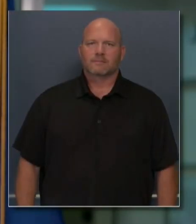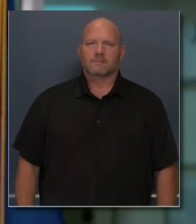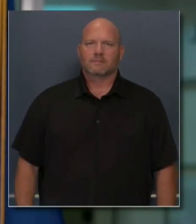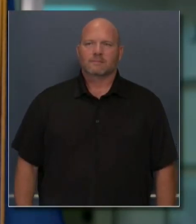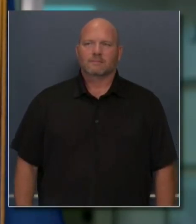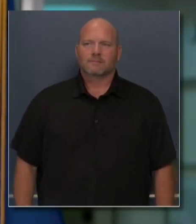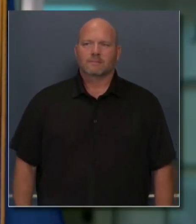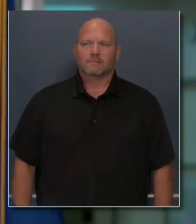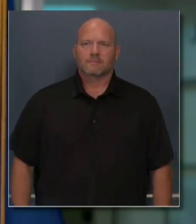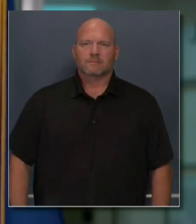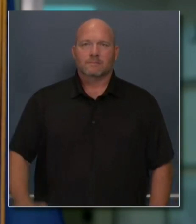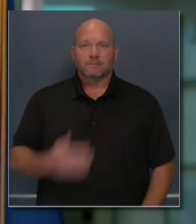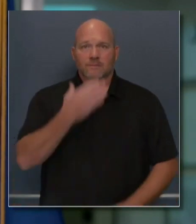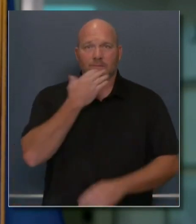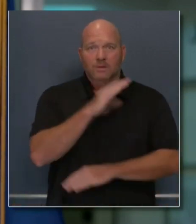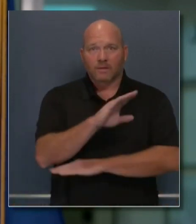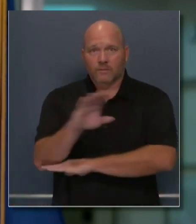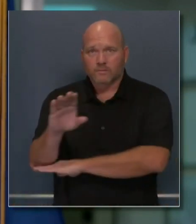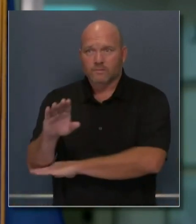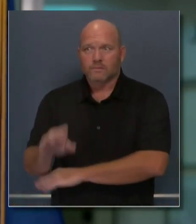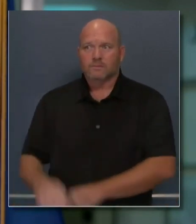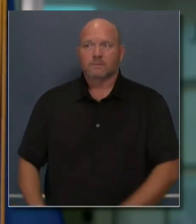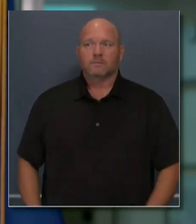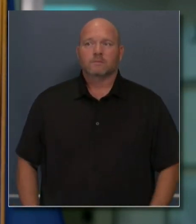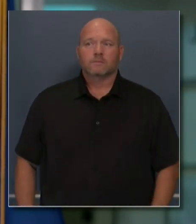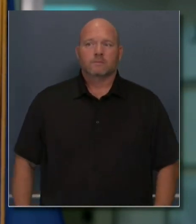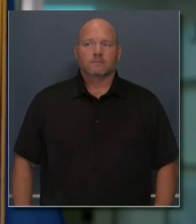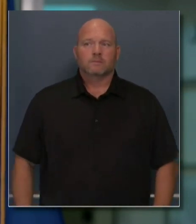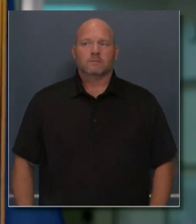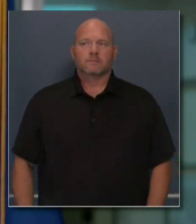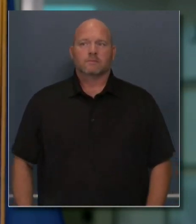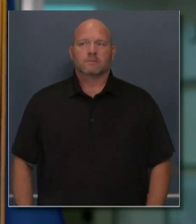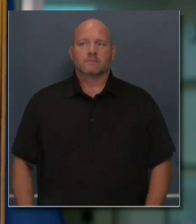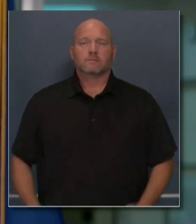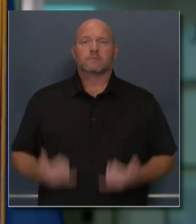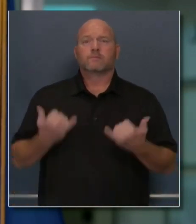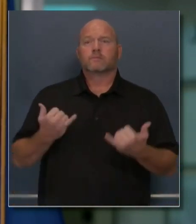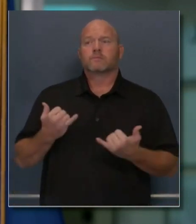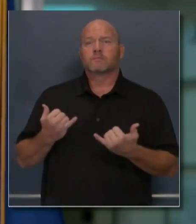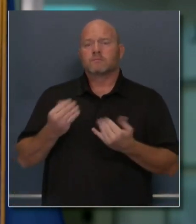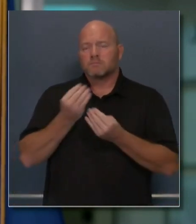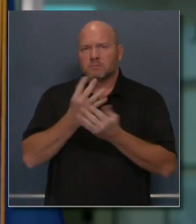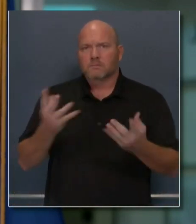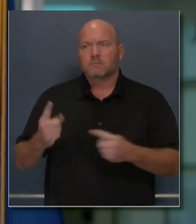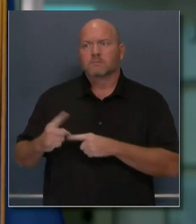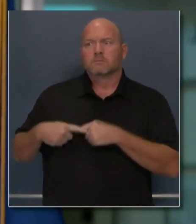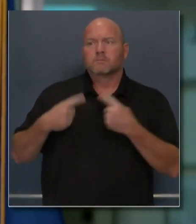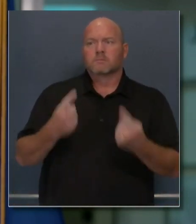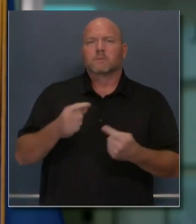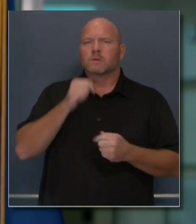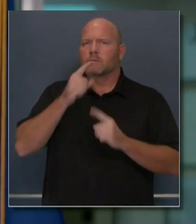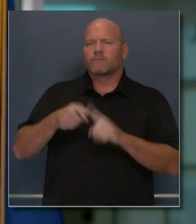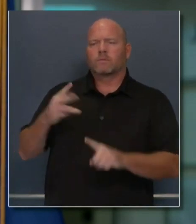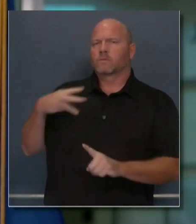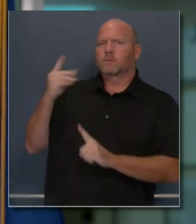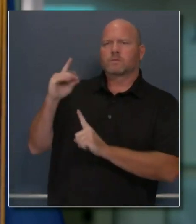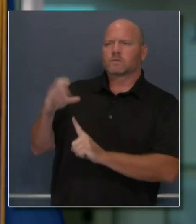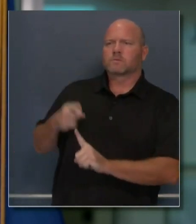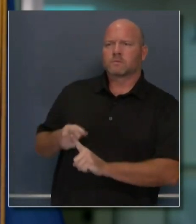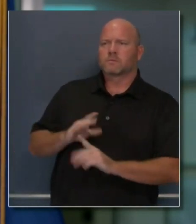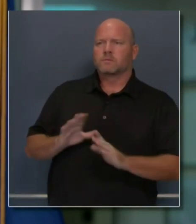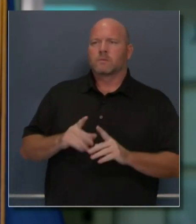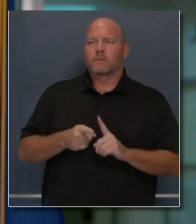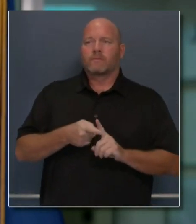Well, good afternoon. Today I'd like to begin with some of the latest news, not out of Washington, D.C., but out of Stockholm.